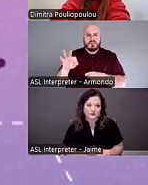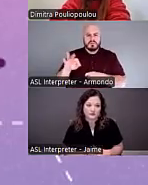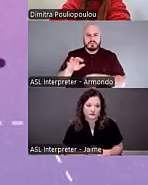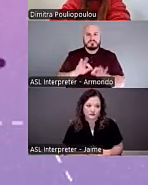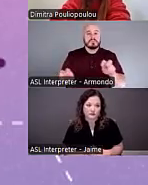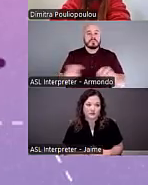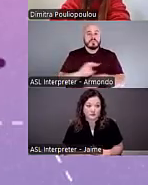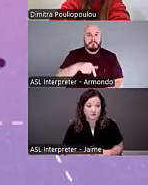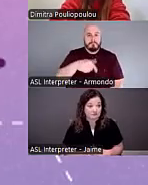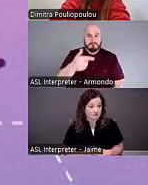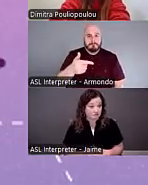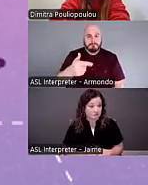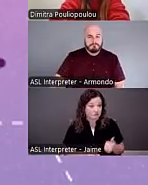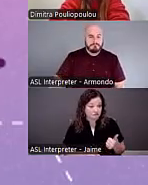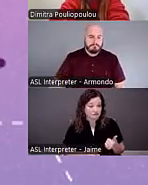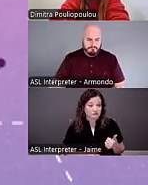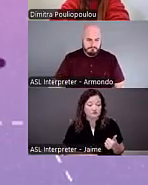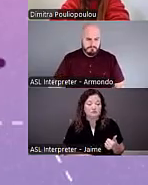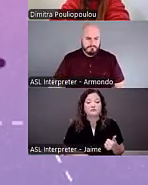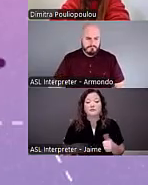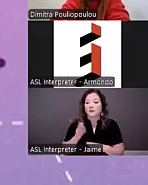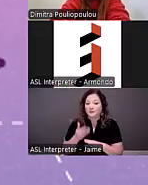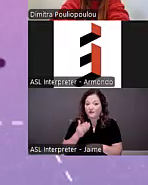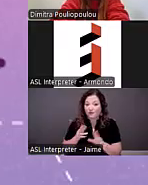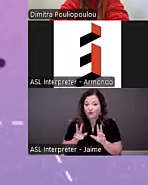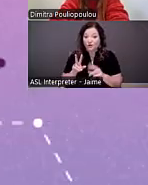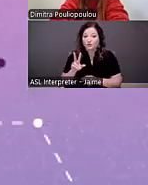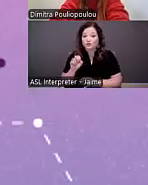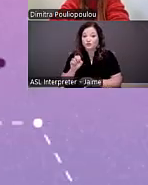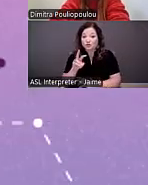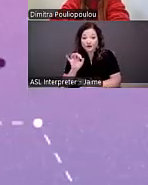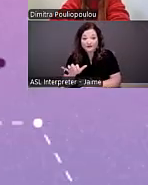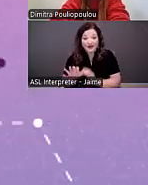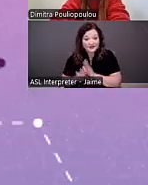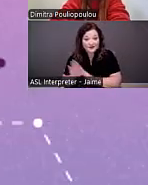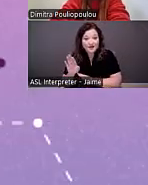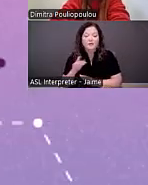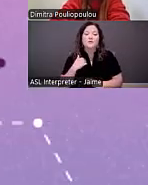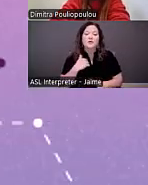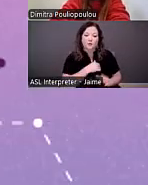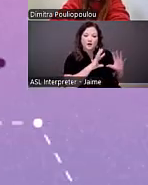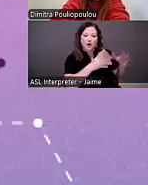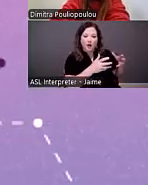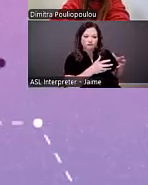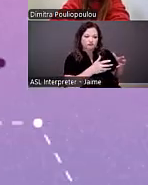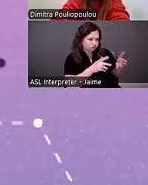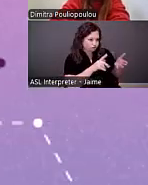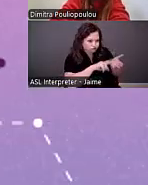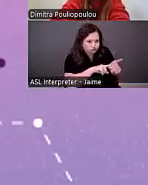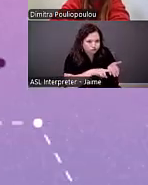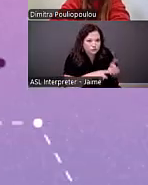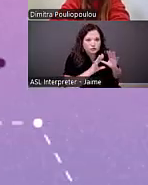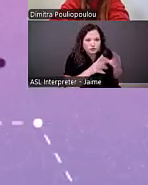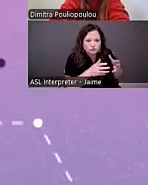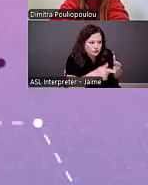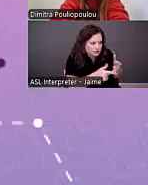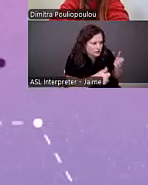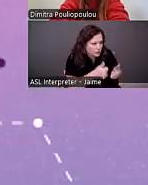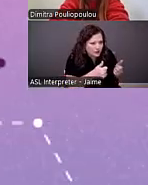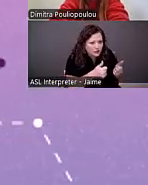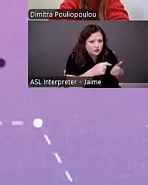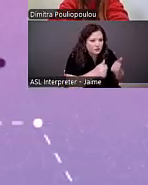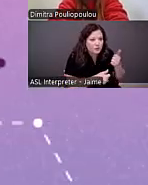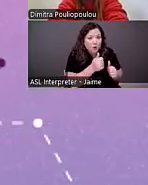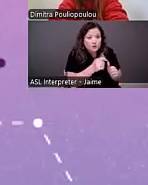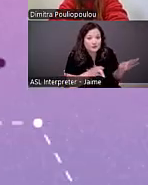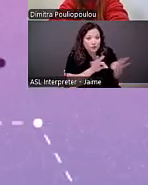Before developing the survey, we conducted focus groups to identify which features were the most important to patients. And then